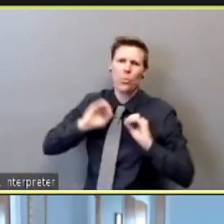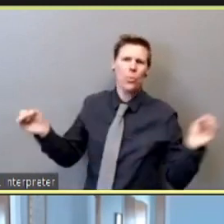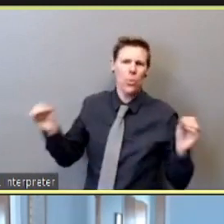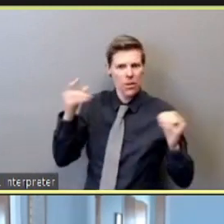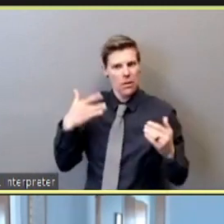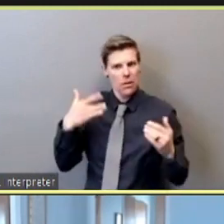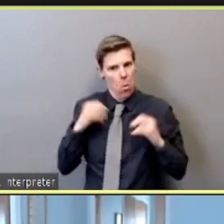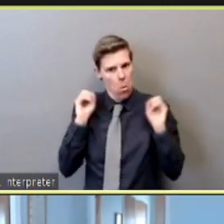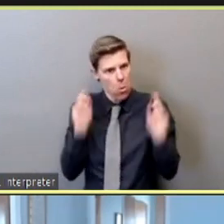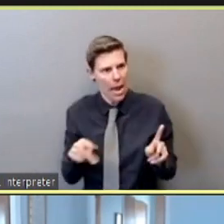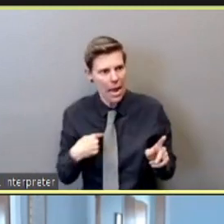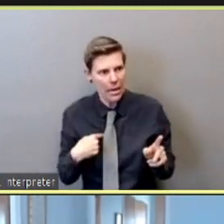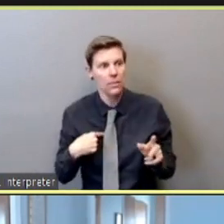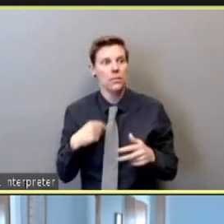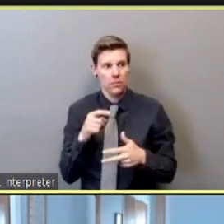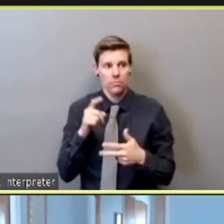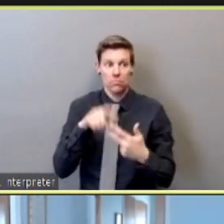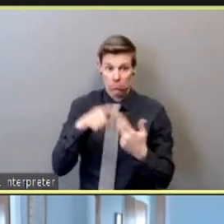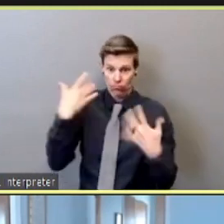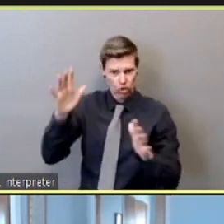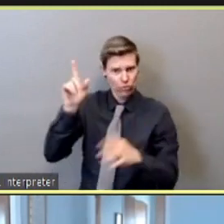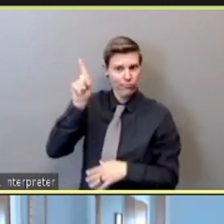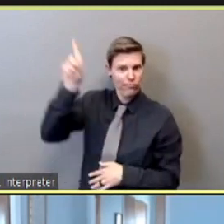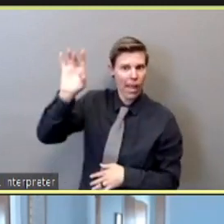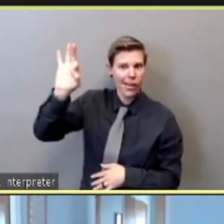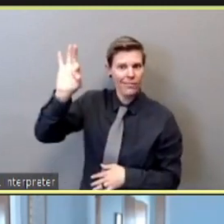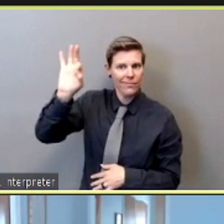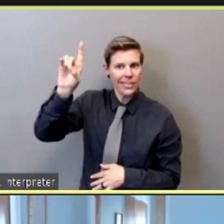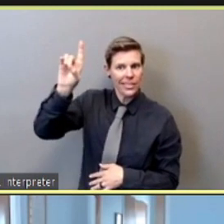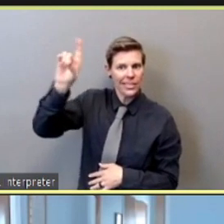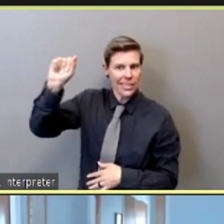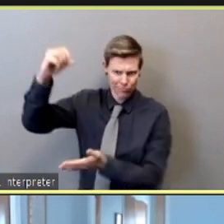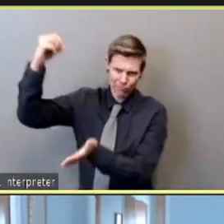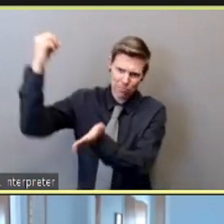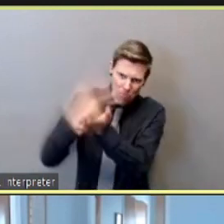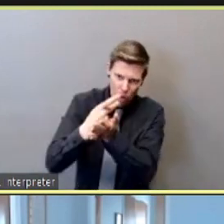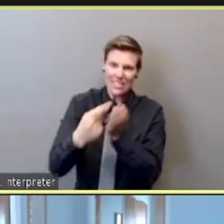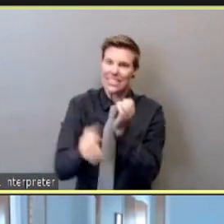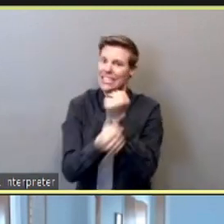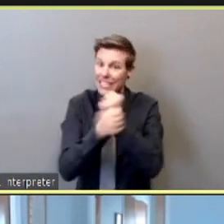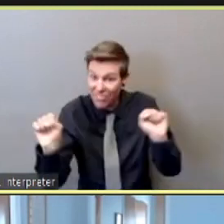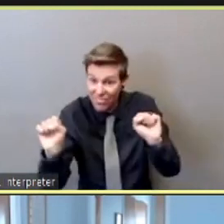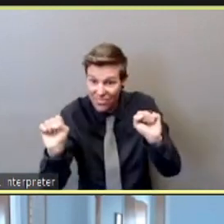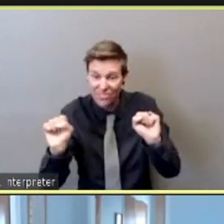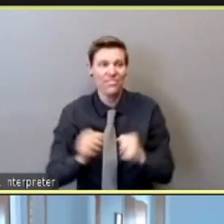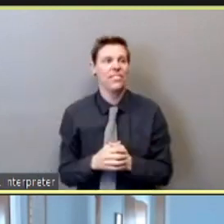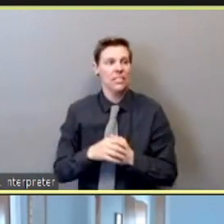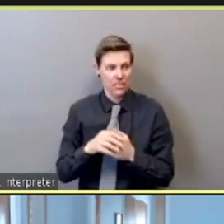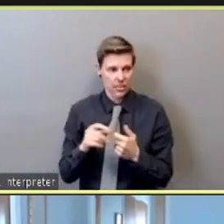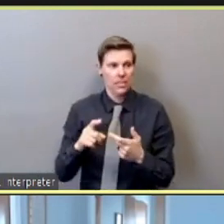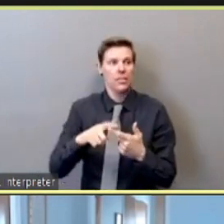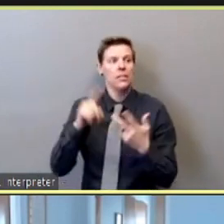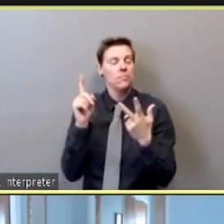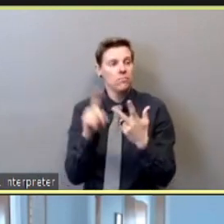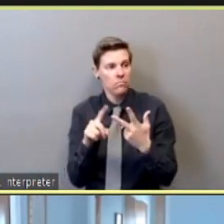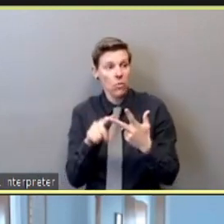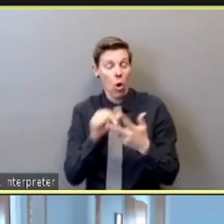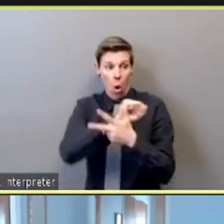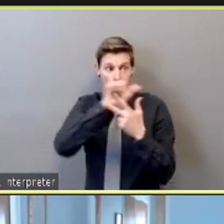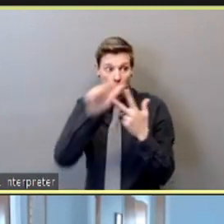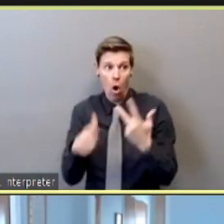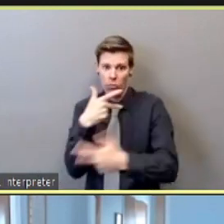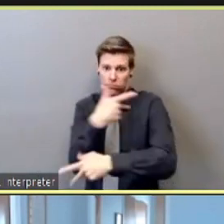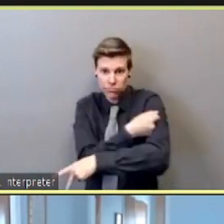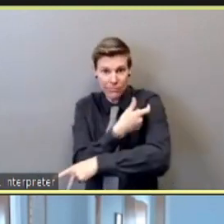they're very effective against severe COVID-19, all three vaccines. So that's J&J, Moderna,